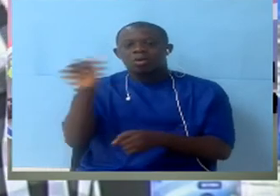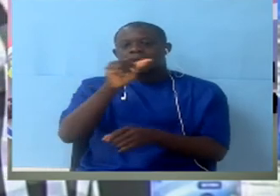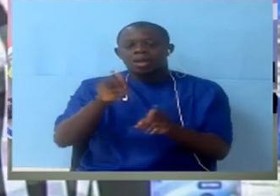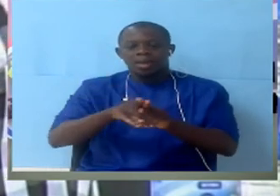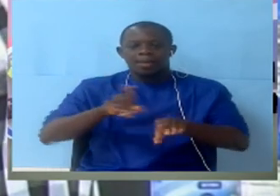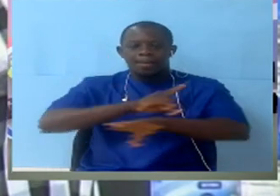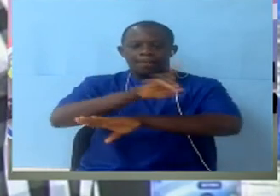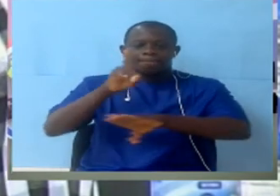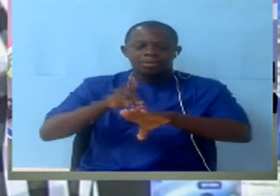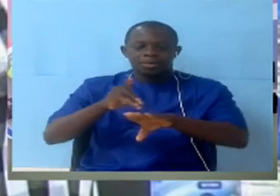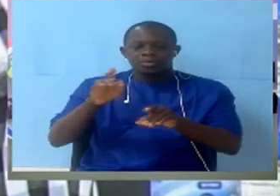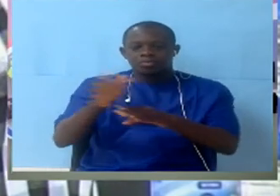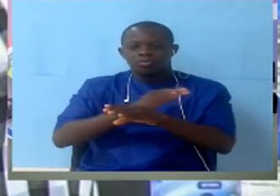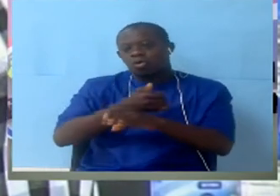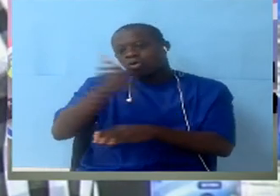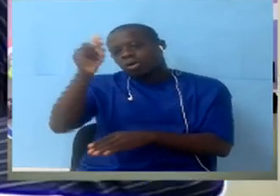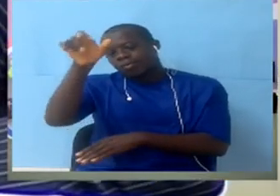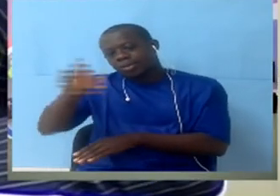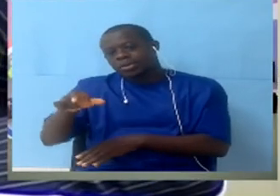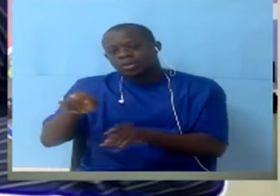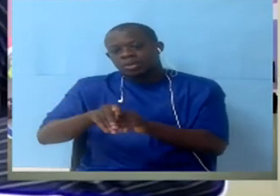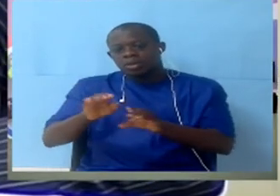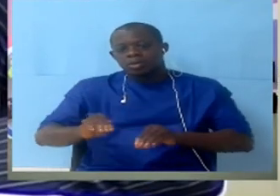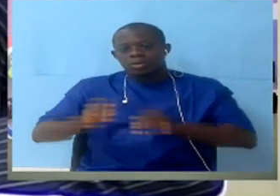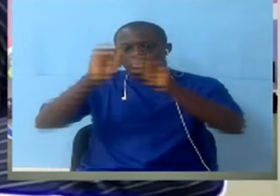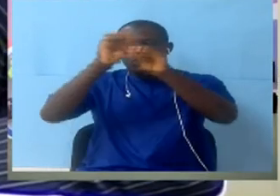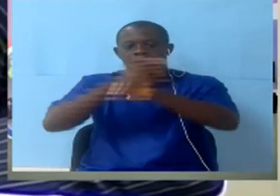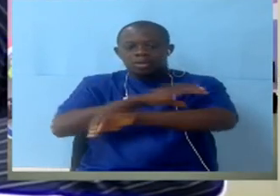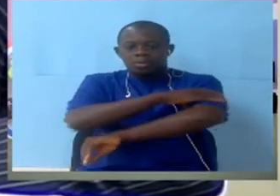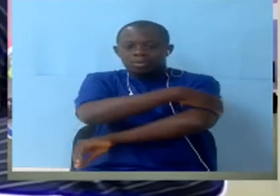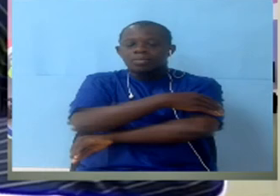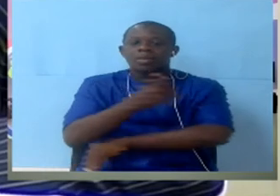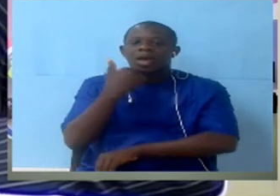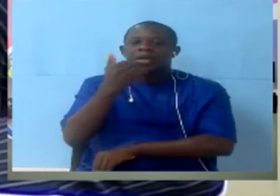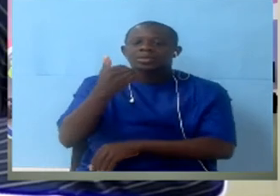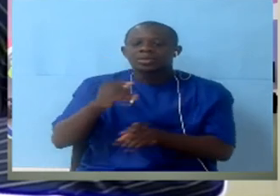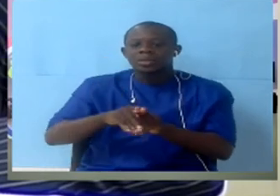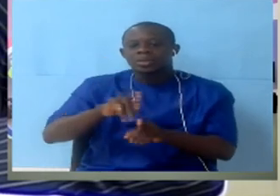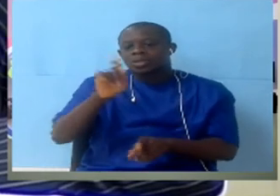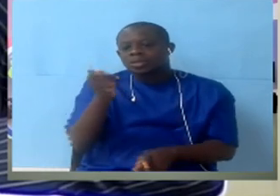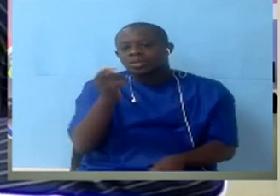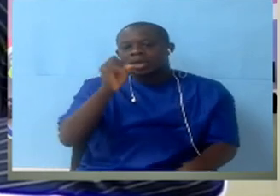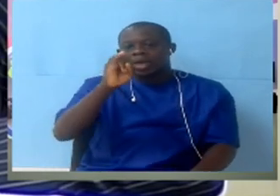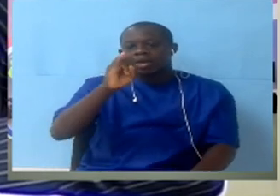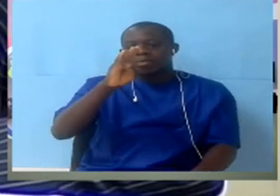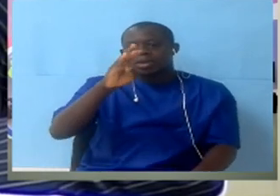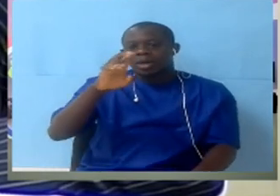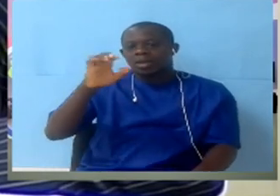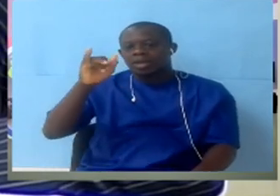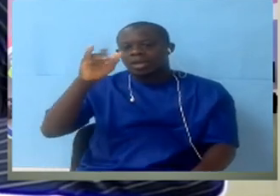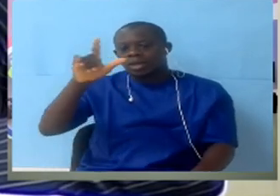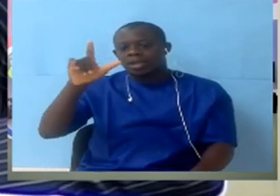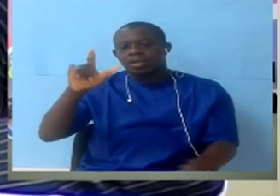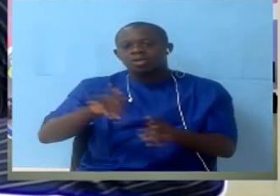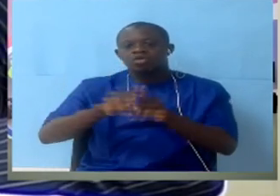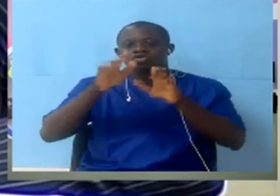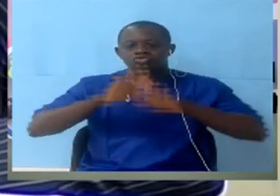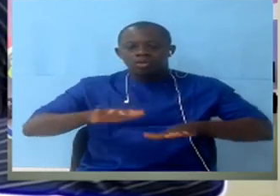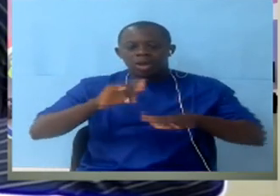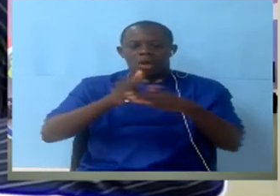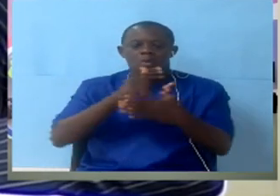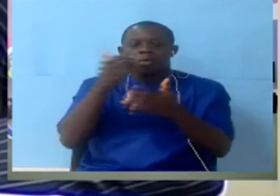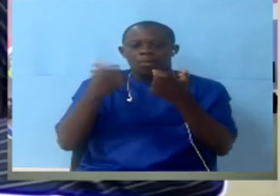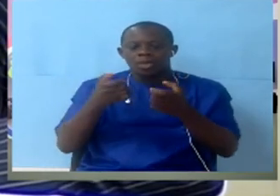were still at the position of captain. So is Jibril Jola or Mandinka? Jibril Mujola de Mama Mandingo. Jibril Bojang is a Jola. He's from